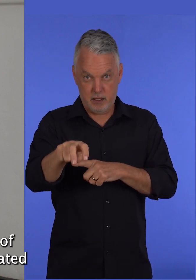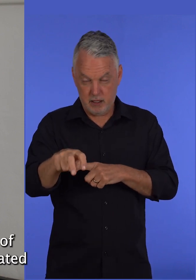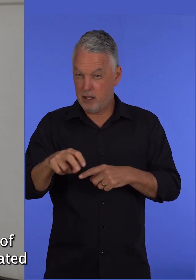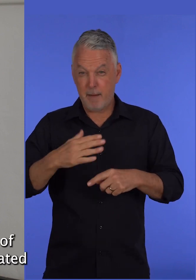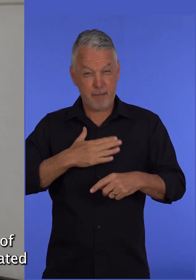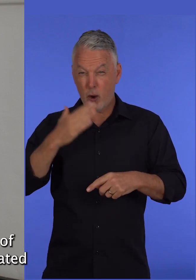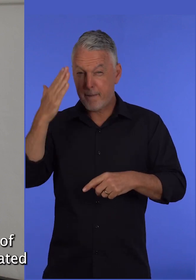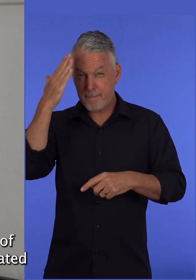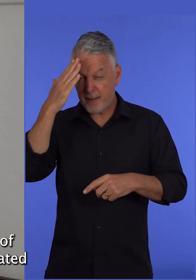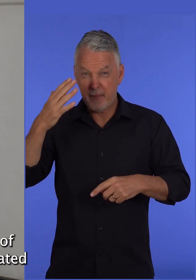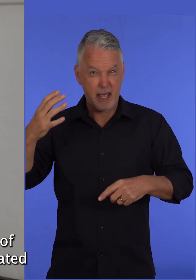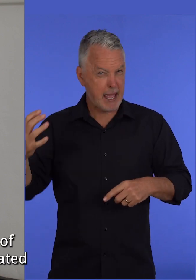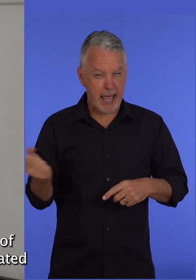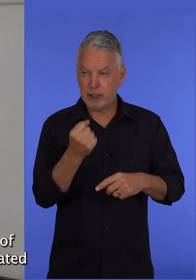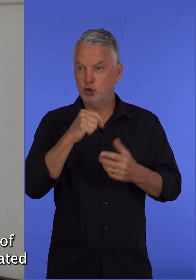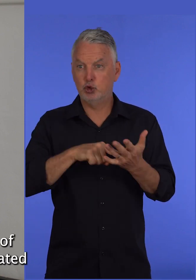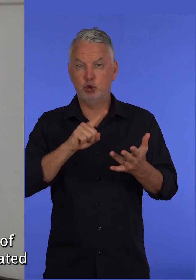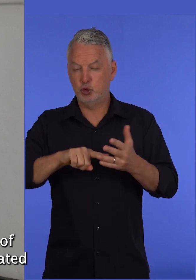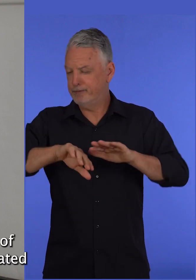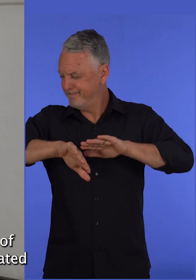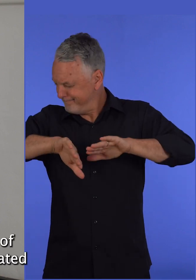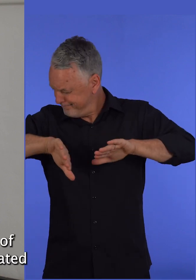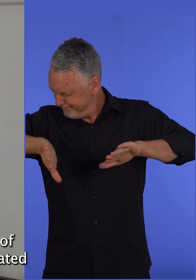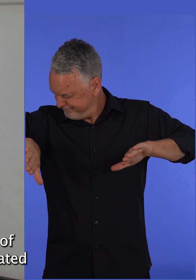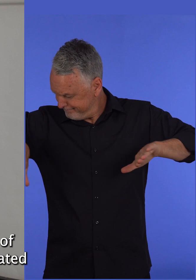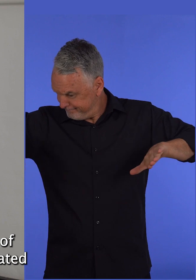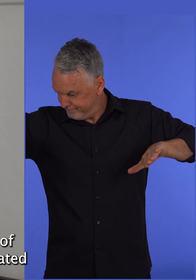had to ignore so much of the